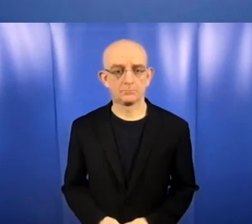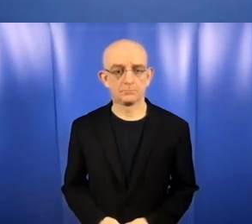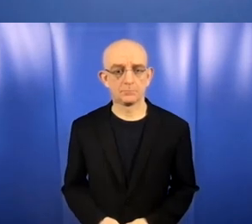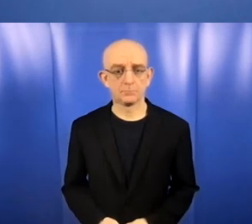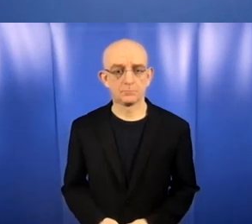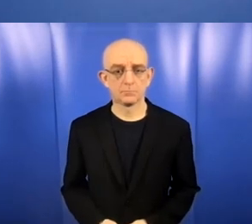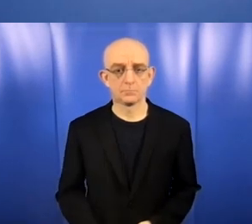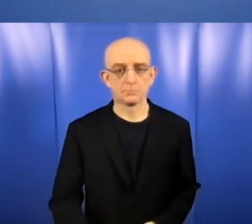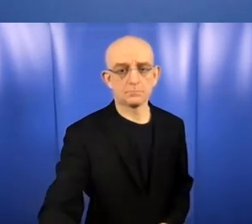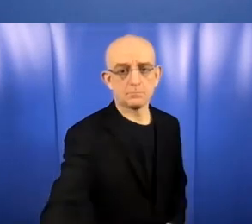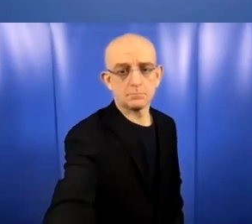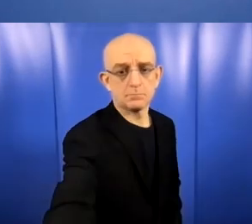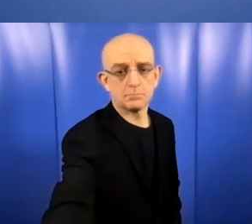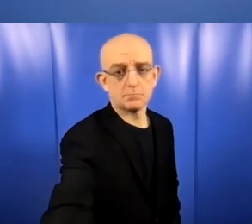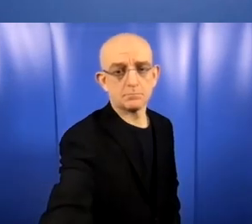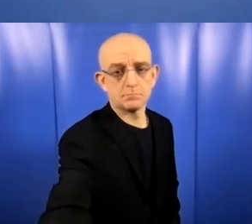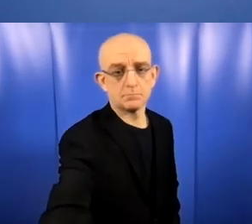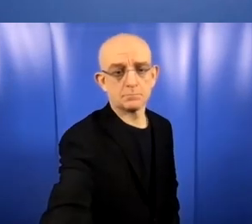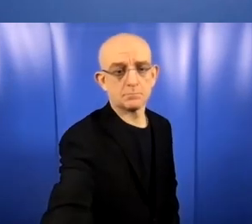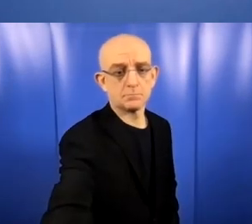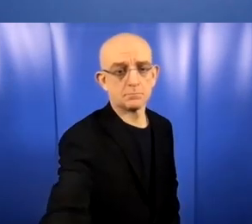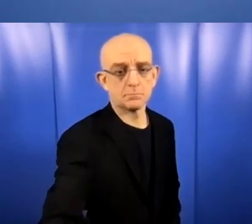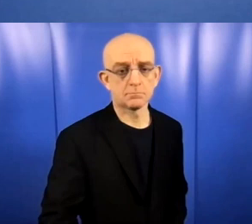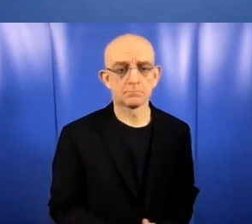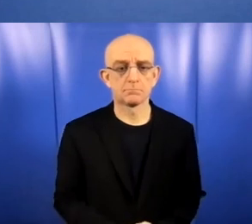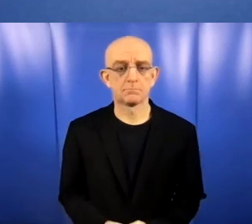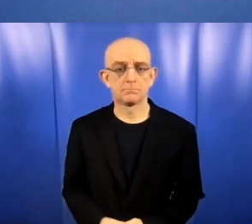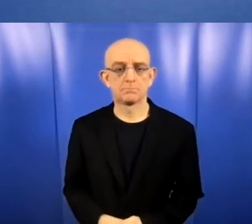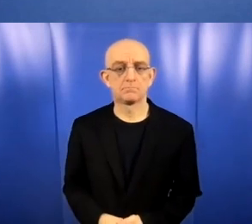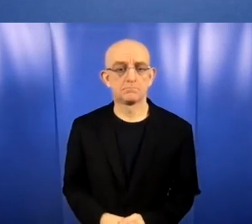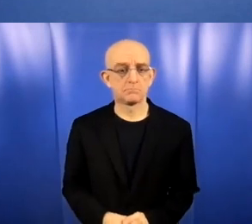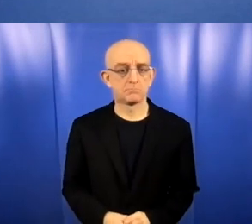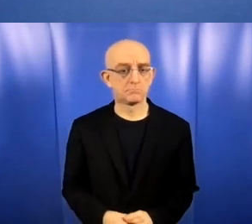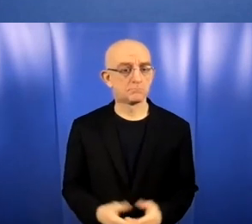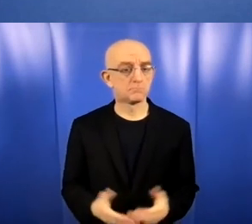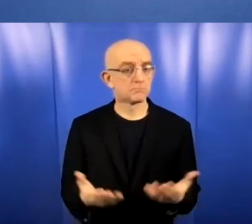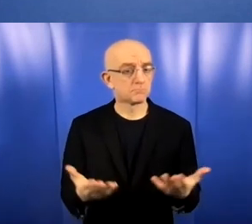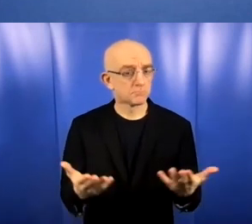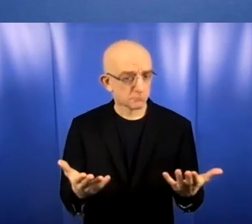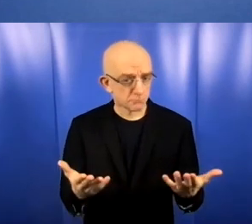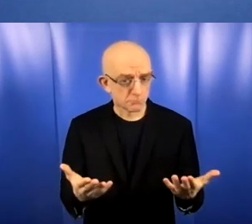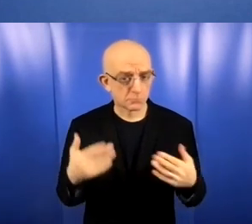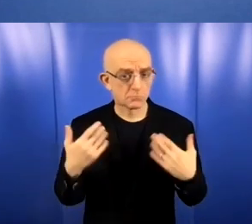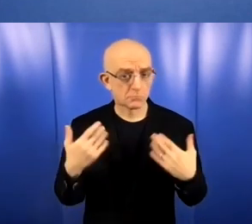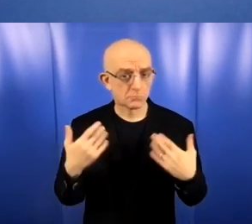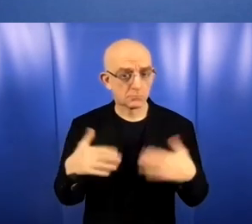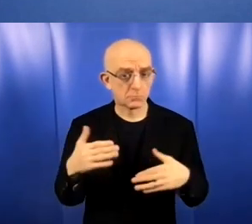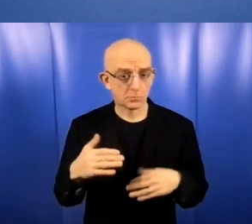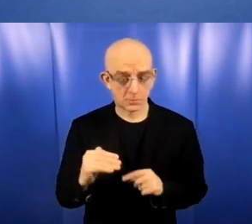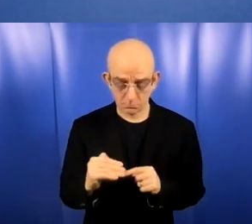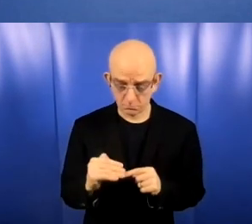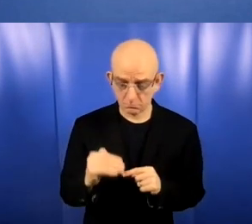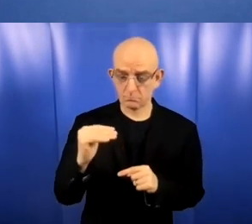a 5-fold increase. But that will require contributions. I should say